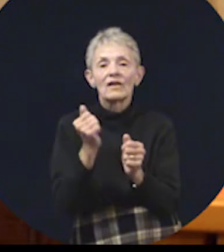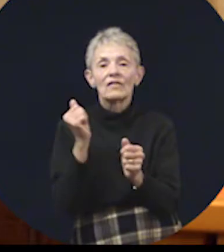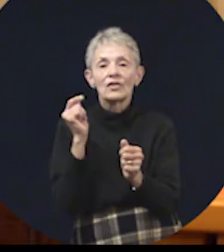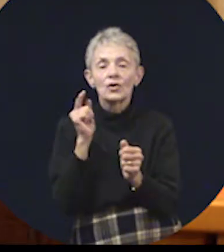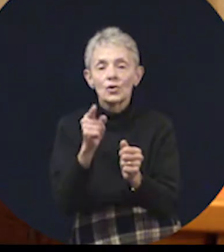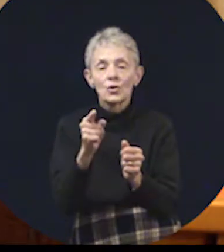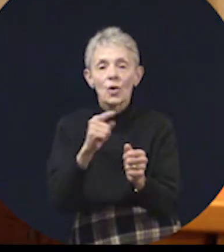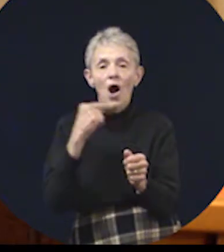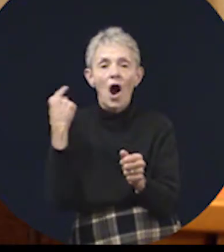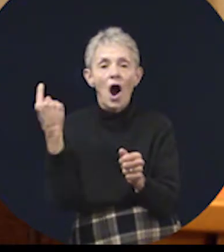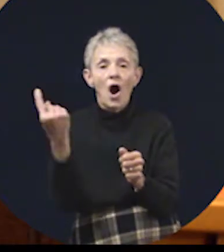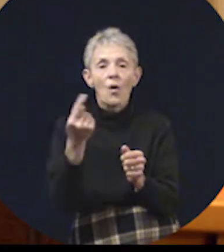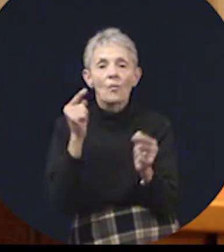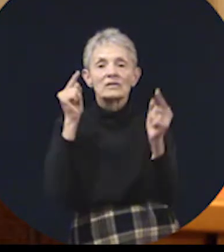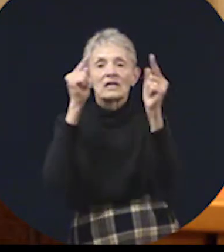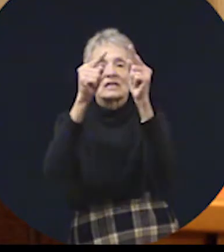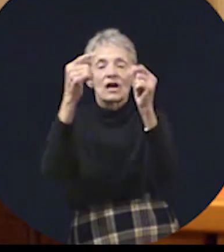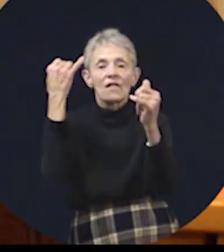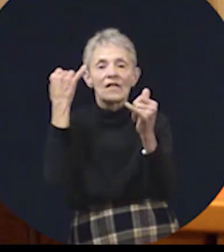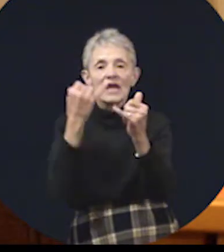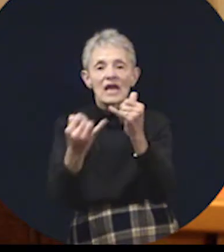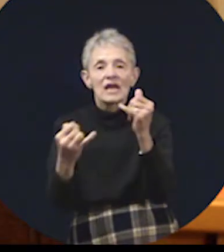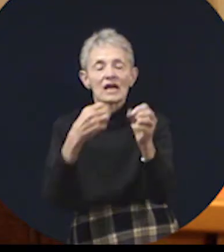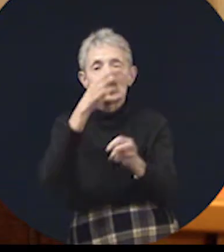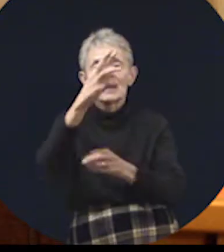always, until the end of the